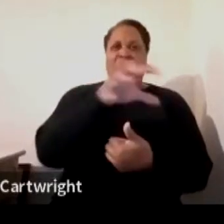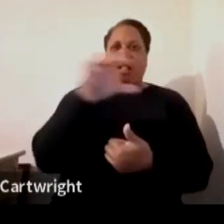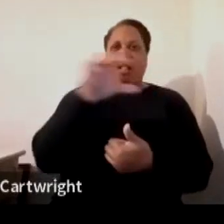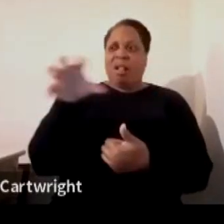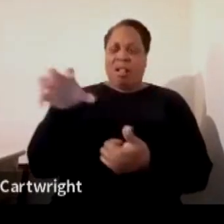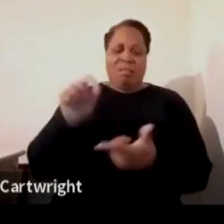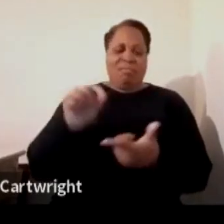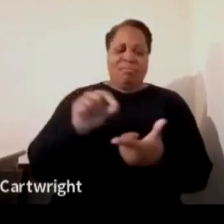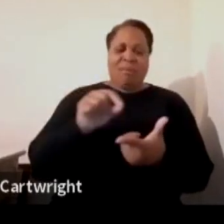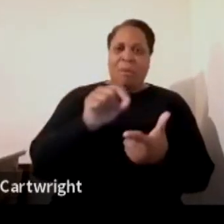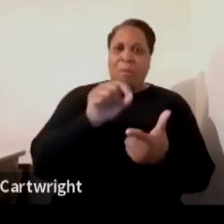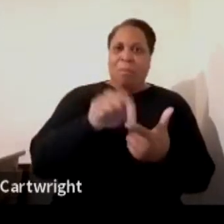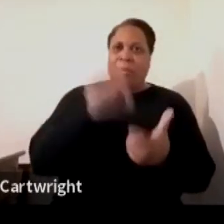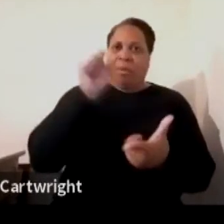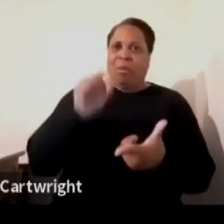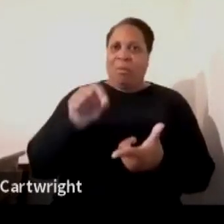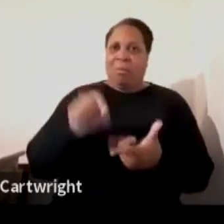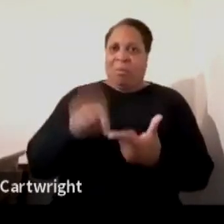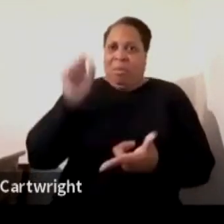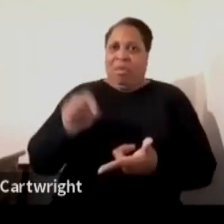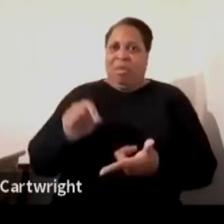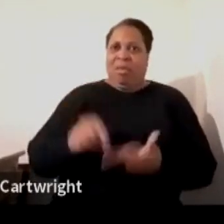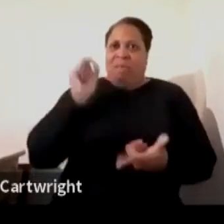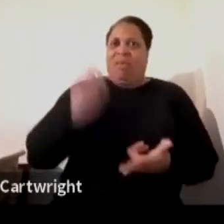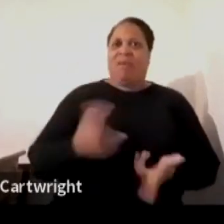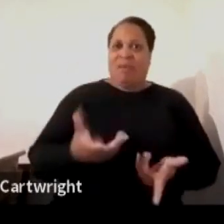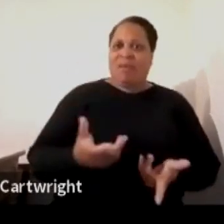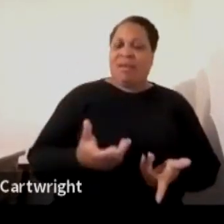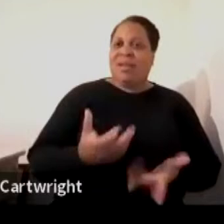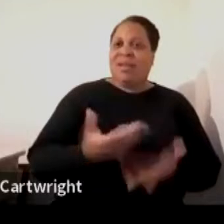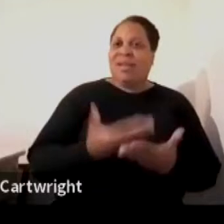with needles. That's something that